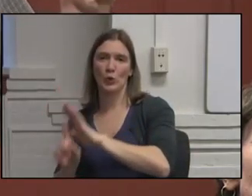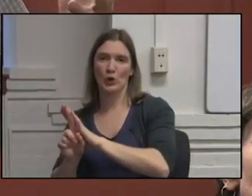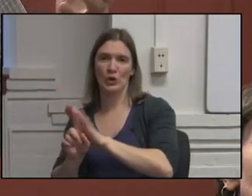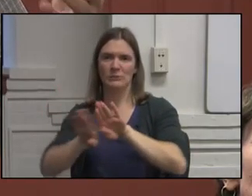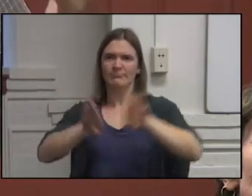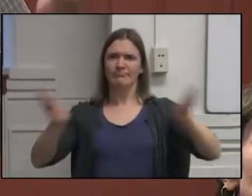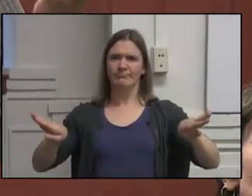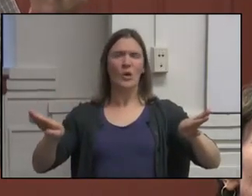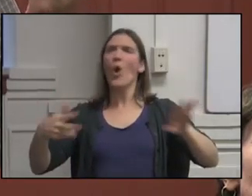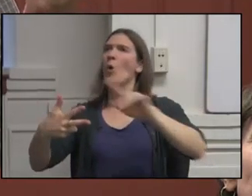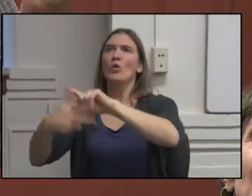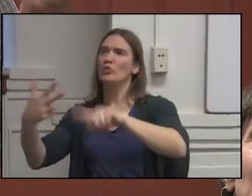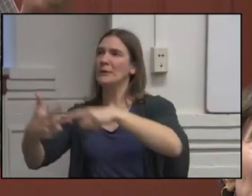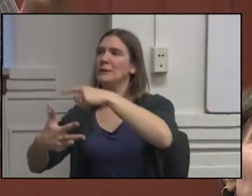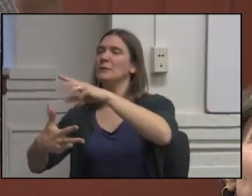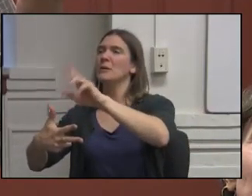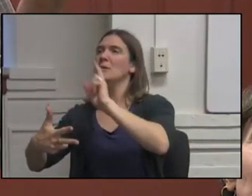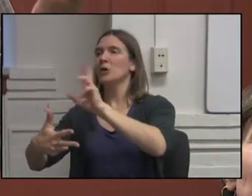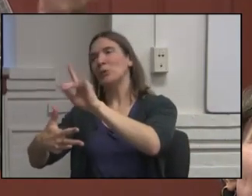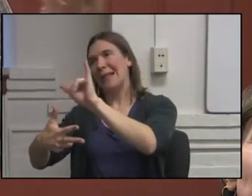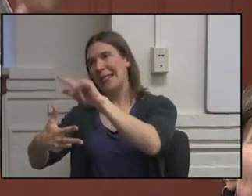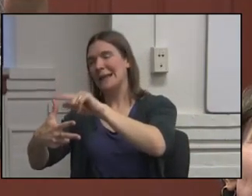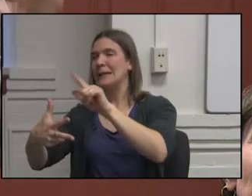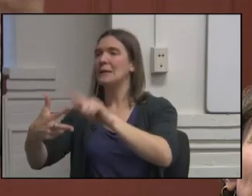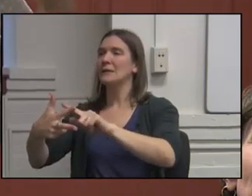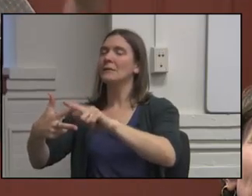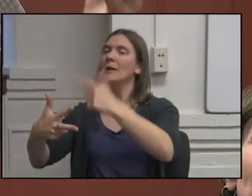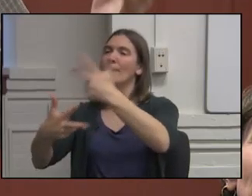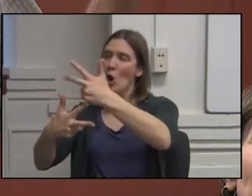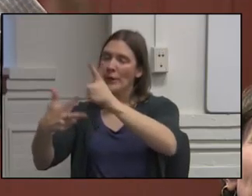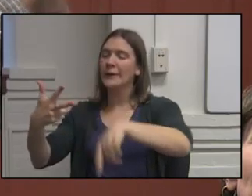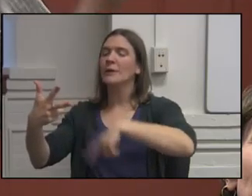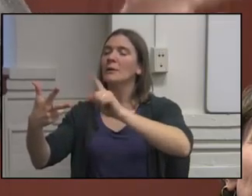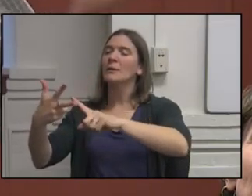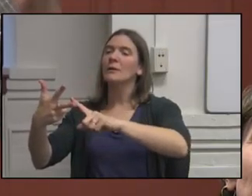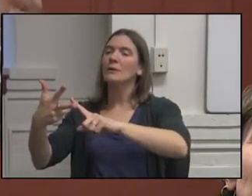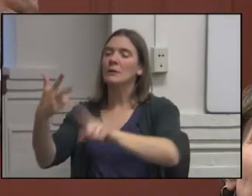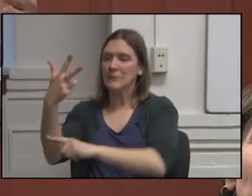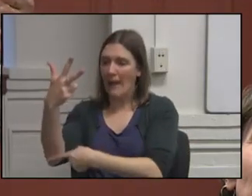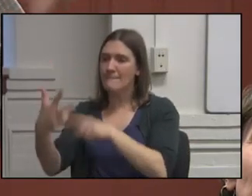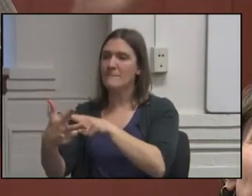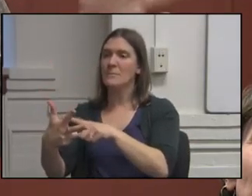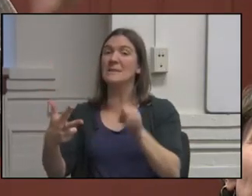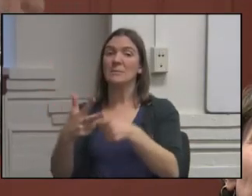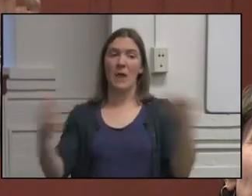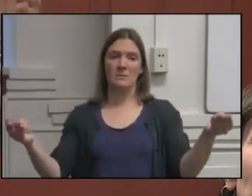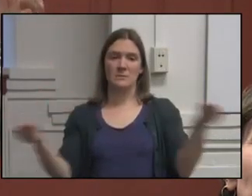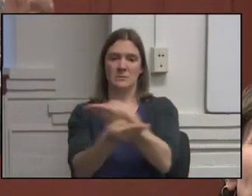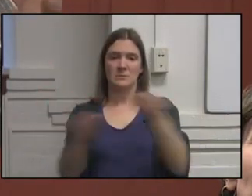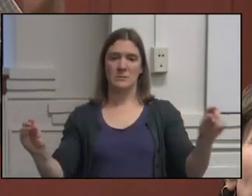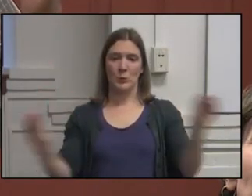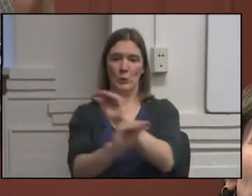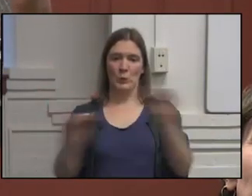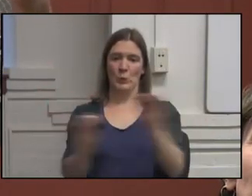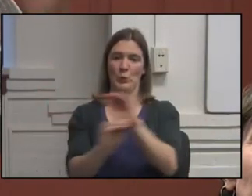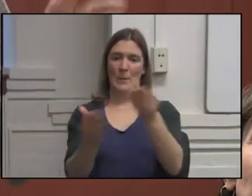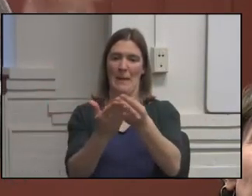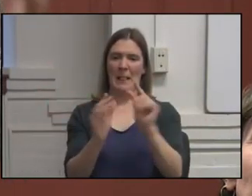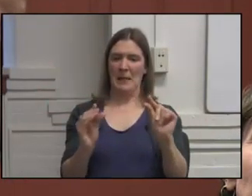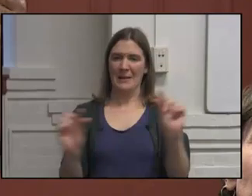I think in all three of the enterprise funds budgets, there are times where money goes back and forth in both directions.